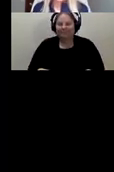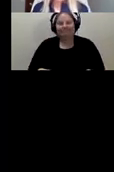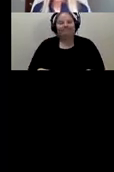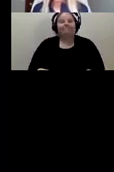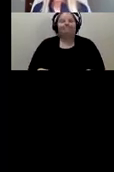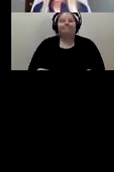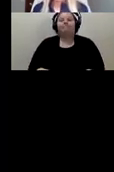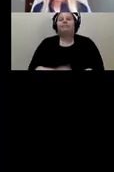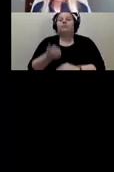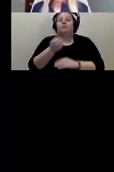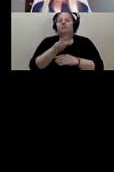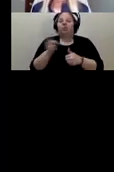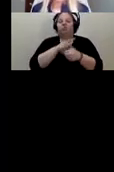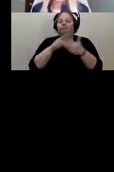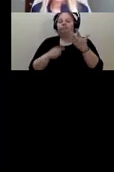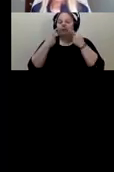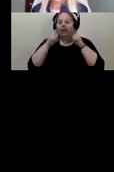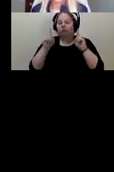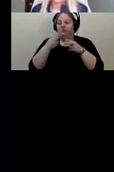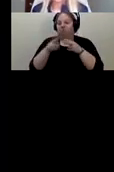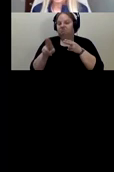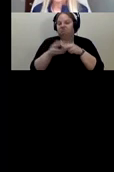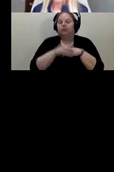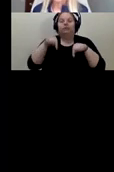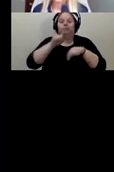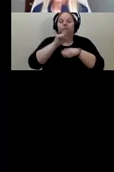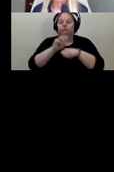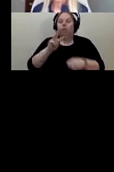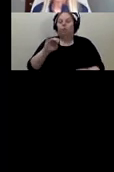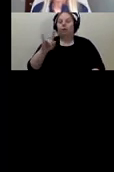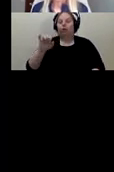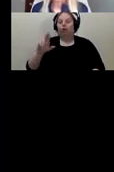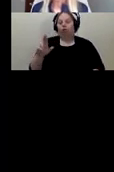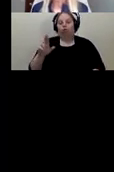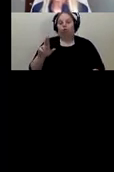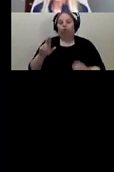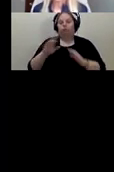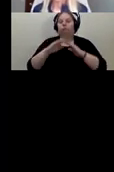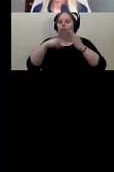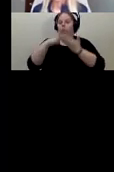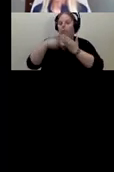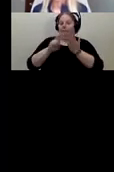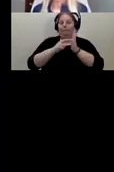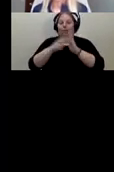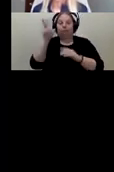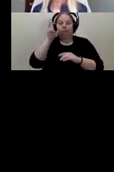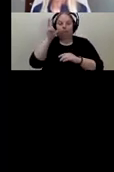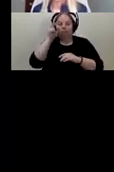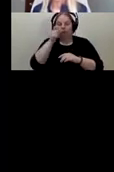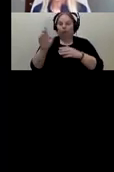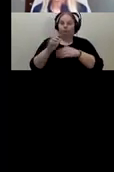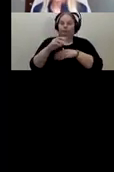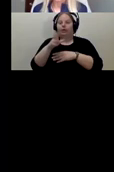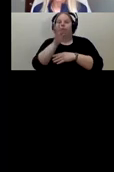So just a few housekeeping items. This is a webinar platform, which means that your audio and video